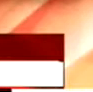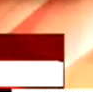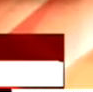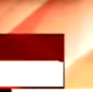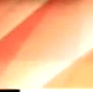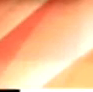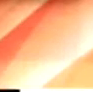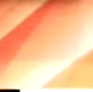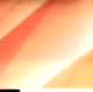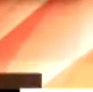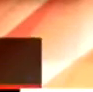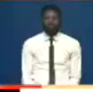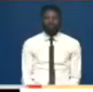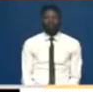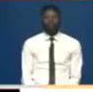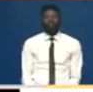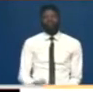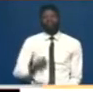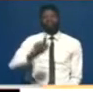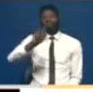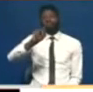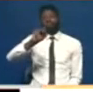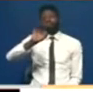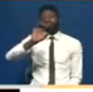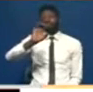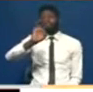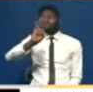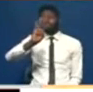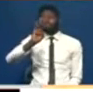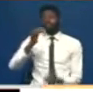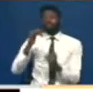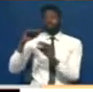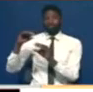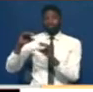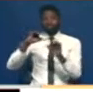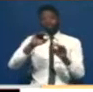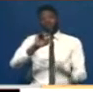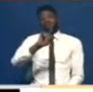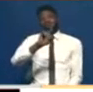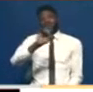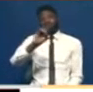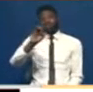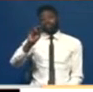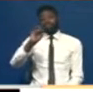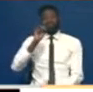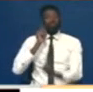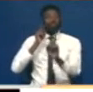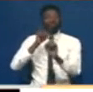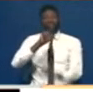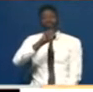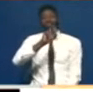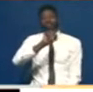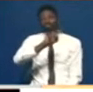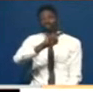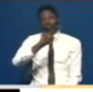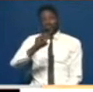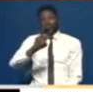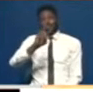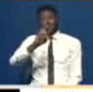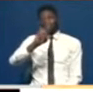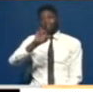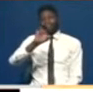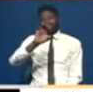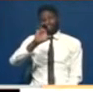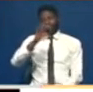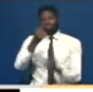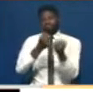Now, Kenya Commercial Bank has injected 100 million shillings towards the 2022 WRC Safari Rally scheduled to